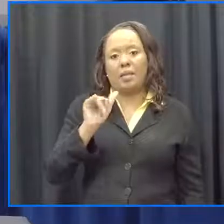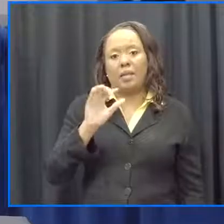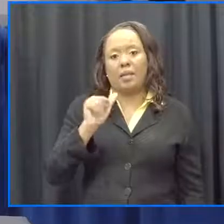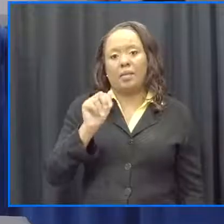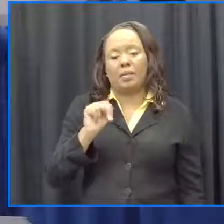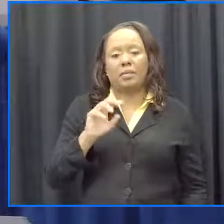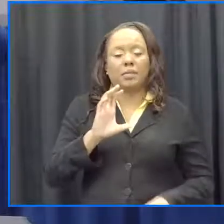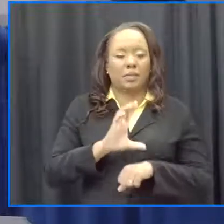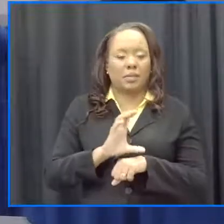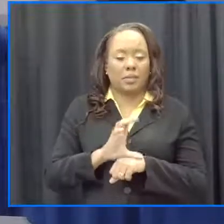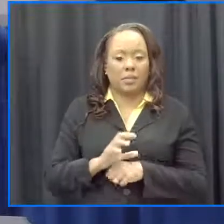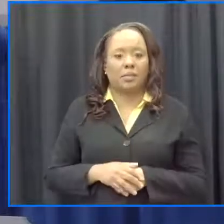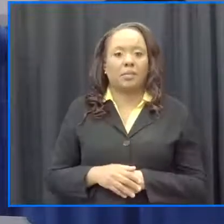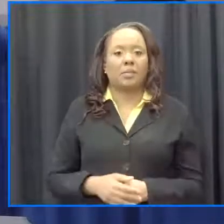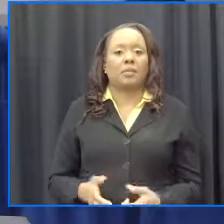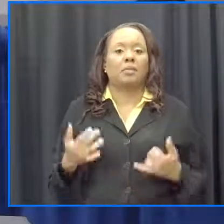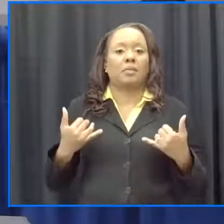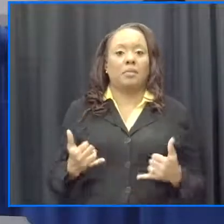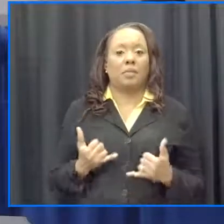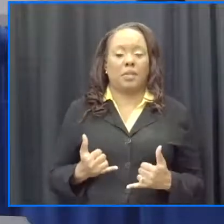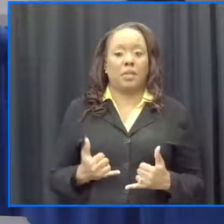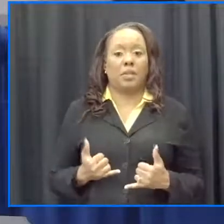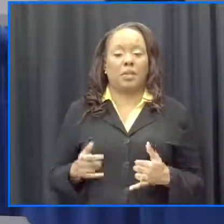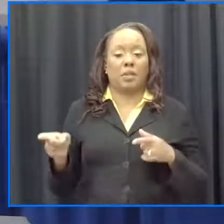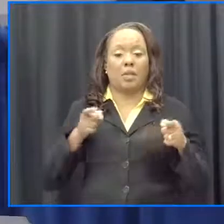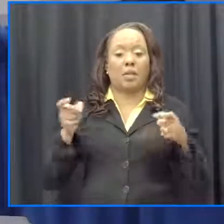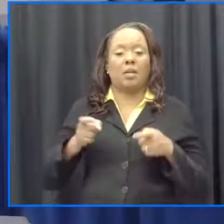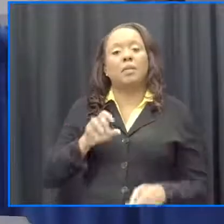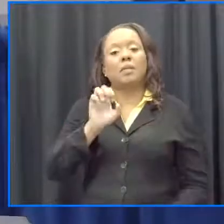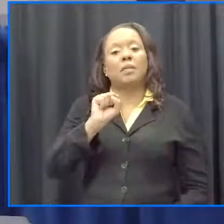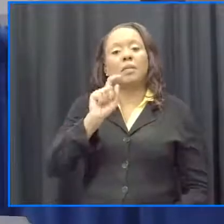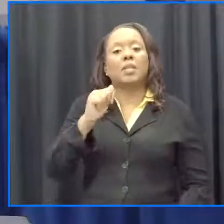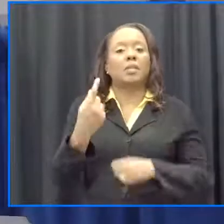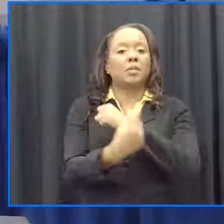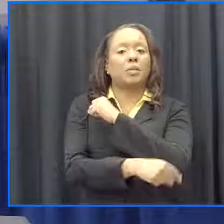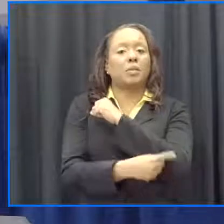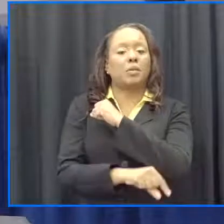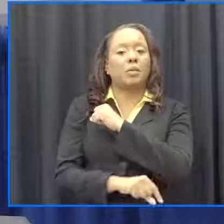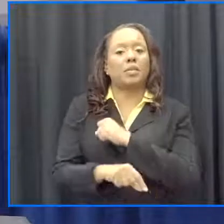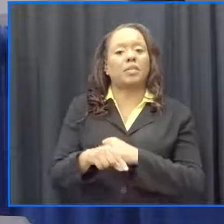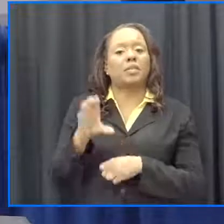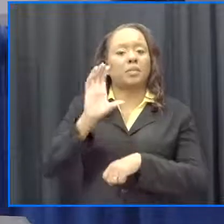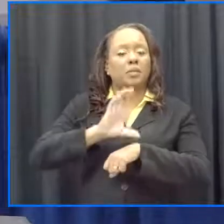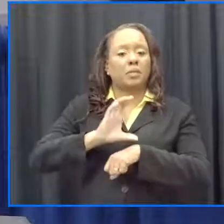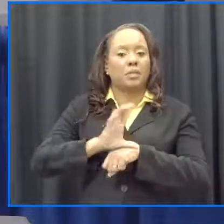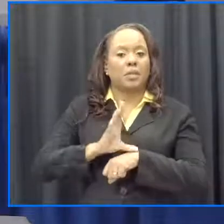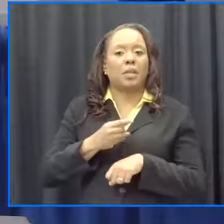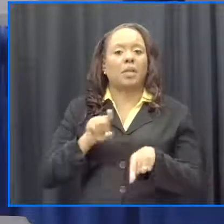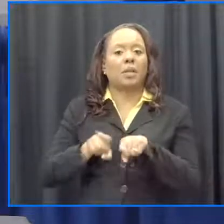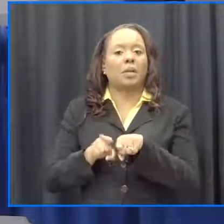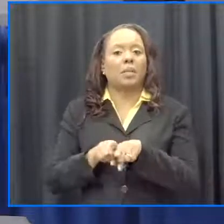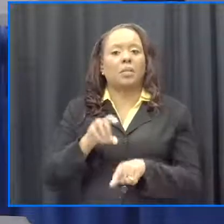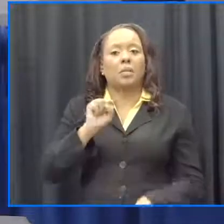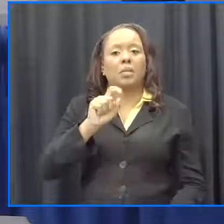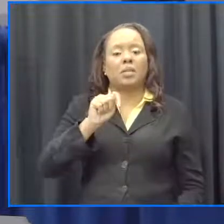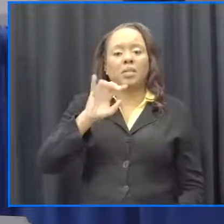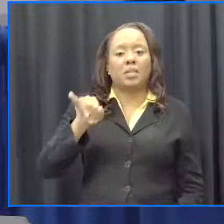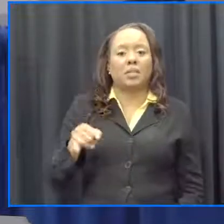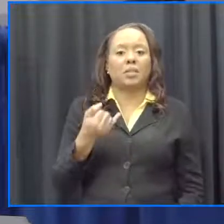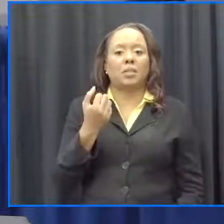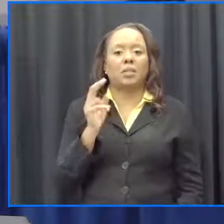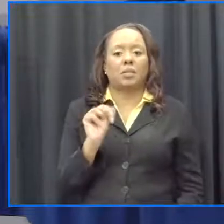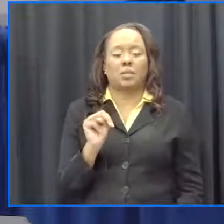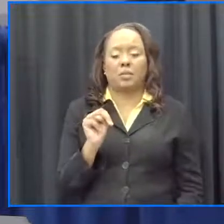various capacities. He currently serves as the rector of St. George Parish Church and the rural dean of the St.